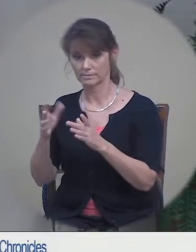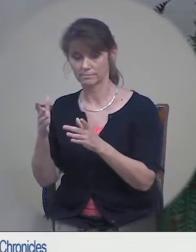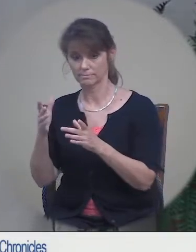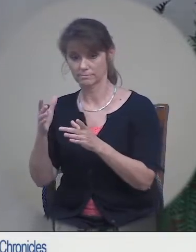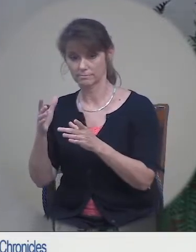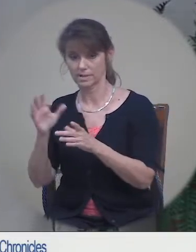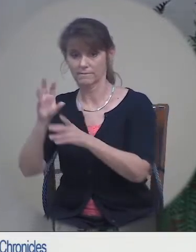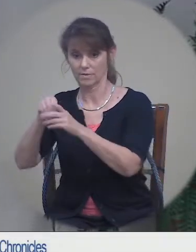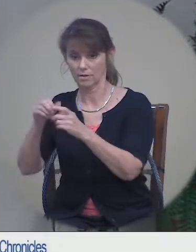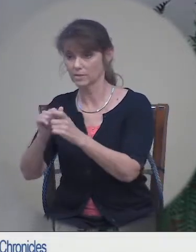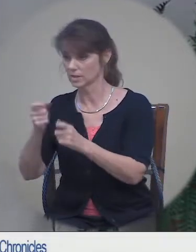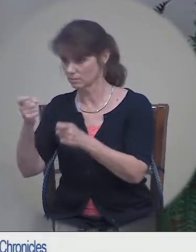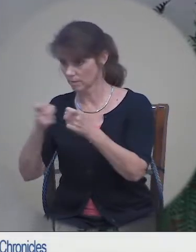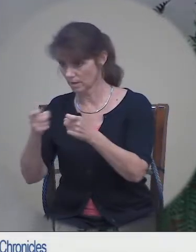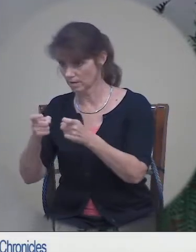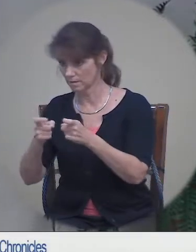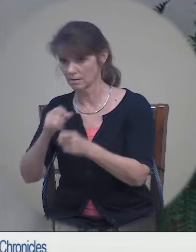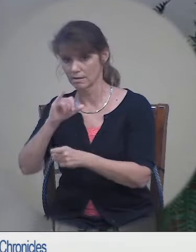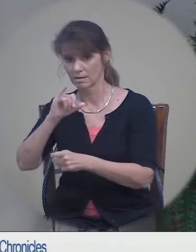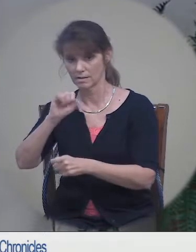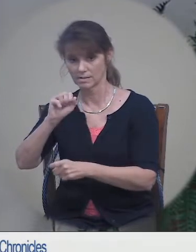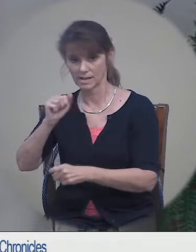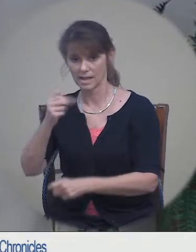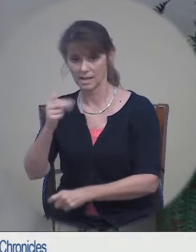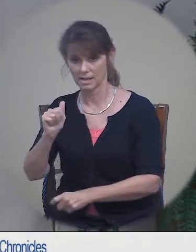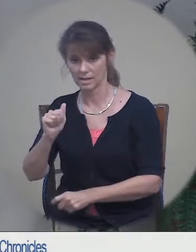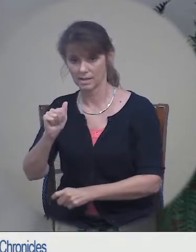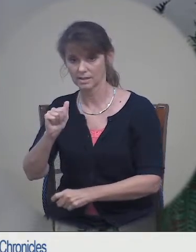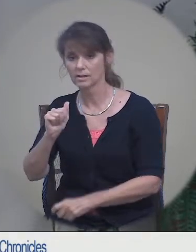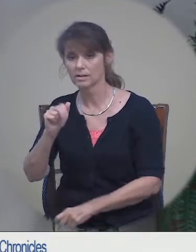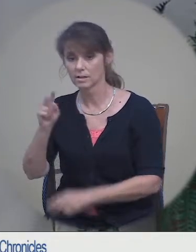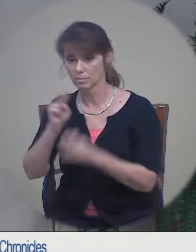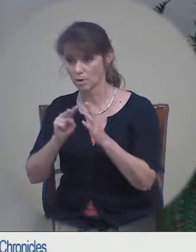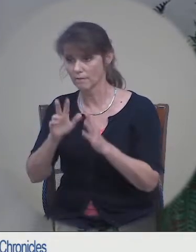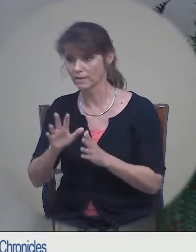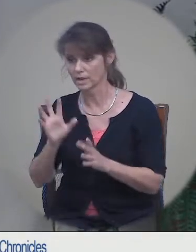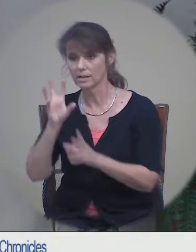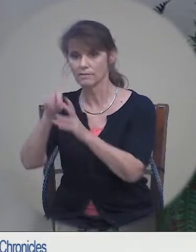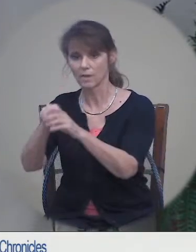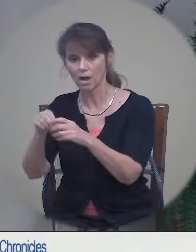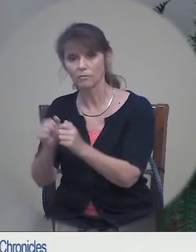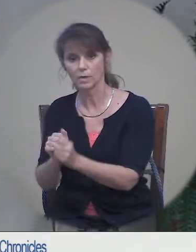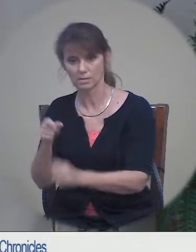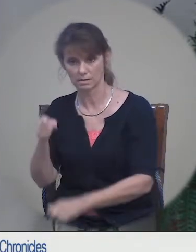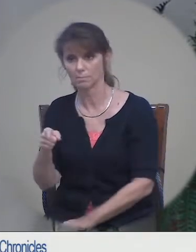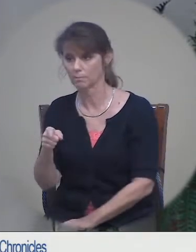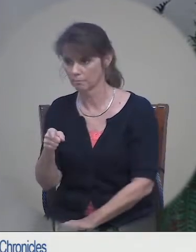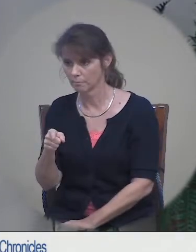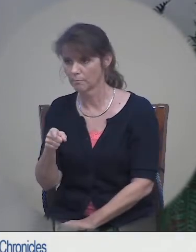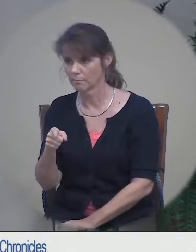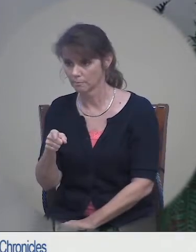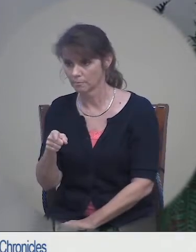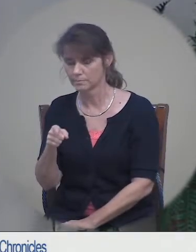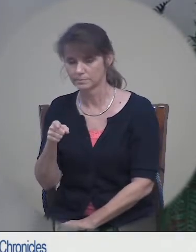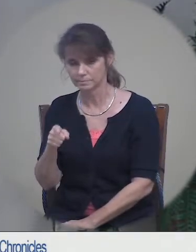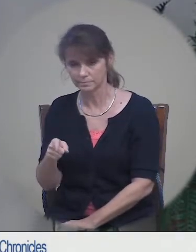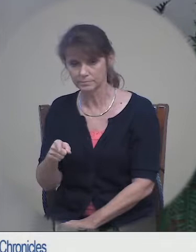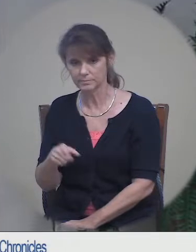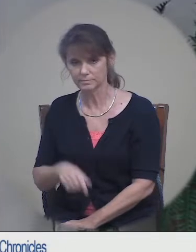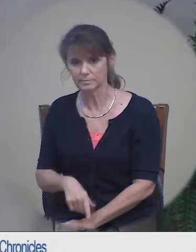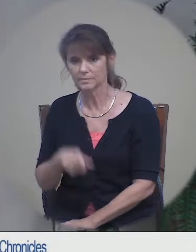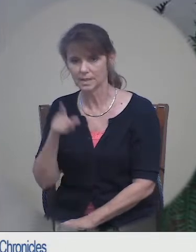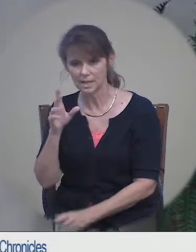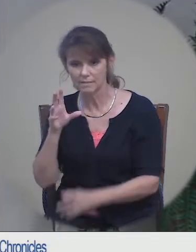go to Isaiah chapter 1 and verse 1, Isaiah the prophet was active during the reign of King Hezekiah. It wrote the vision of Isaiah the son